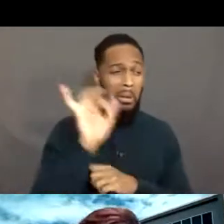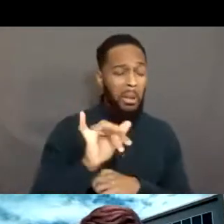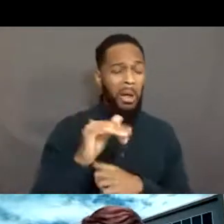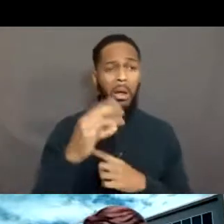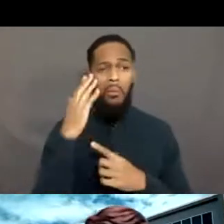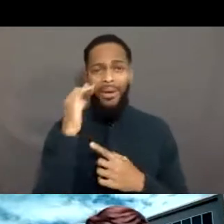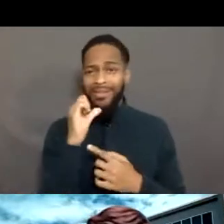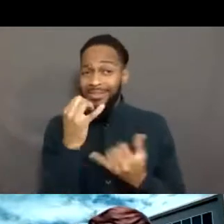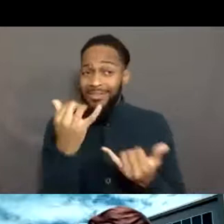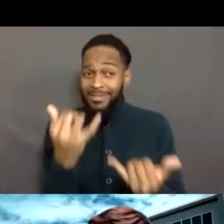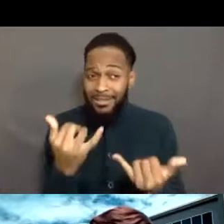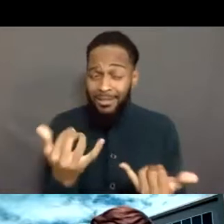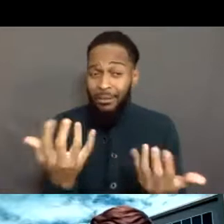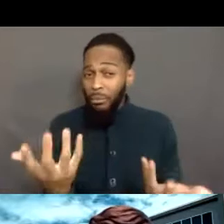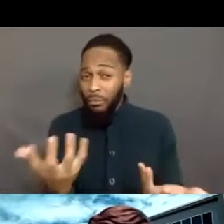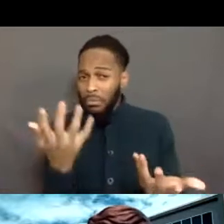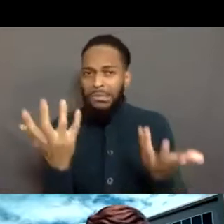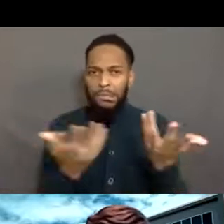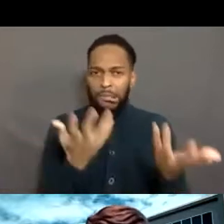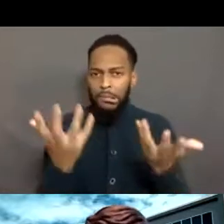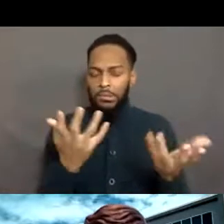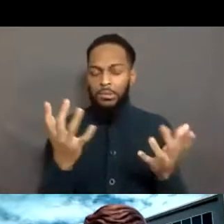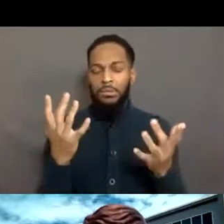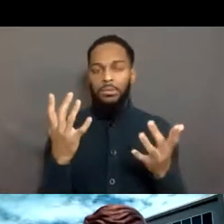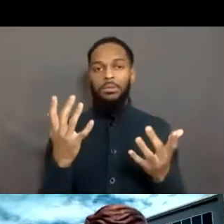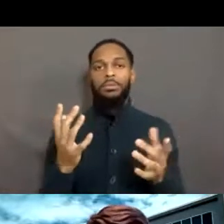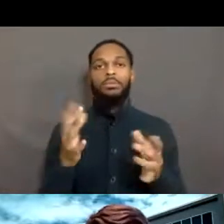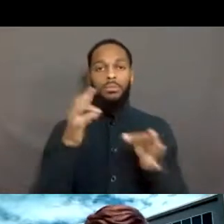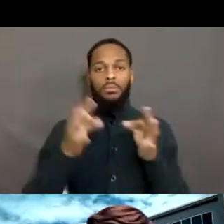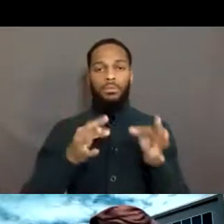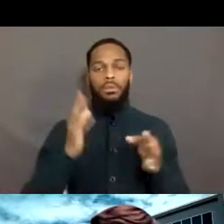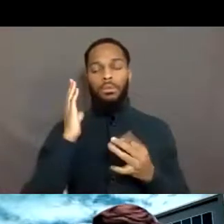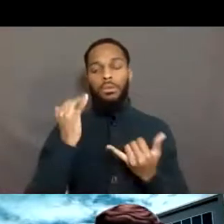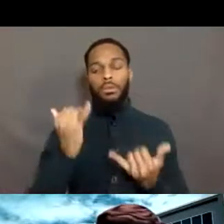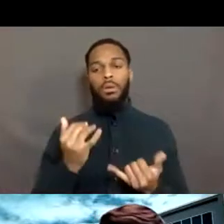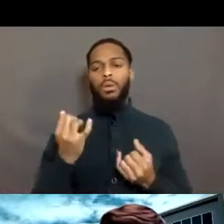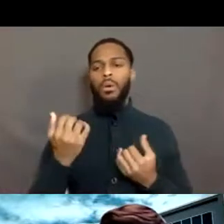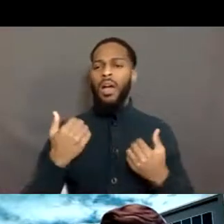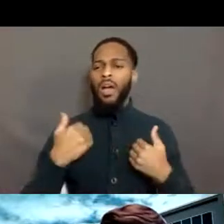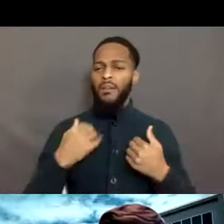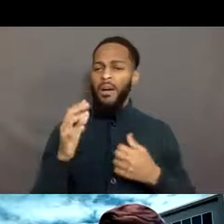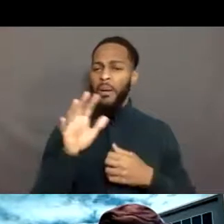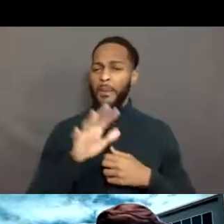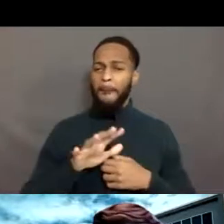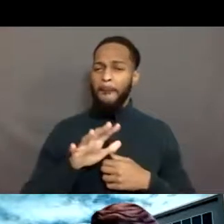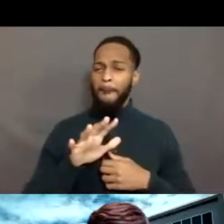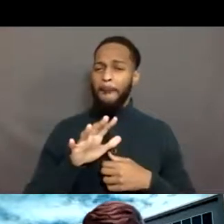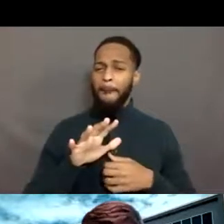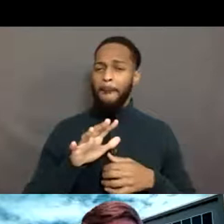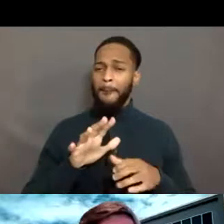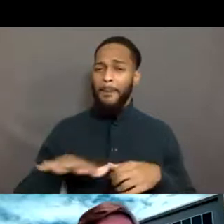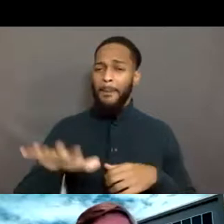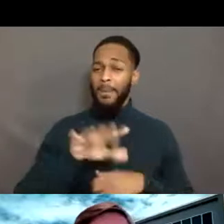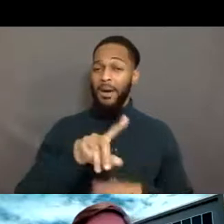we'll get to that now. We have about 160 open questions right now,